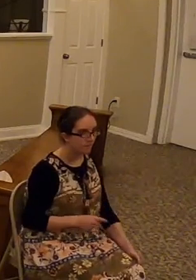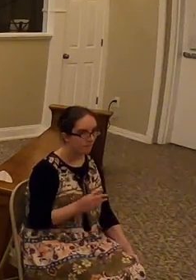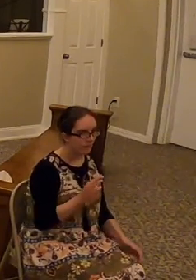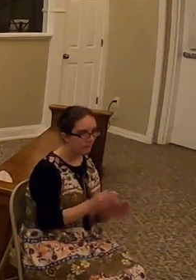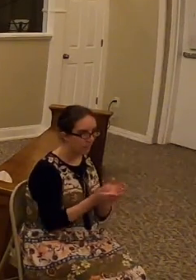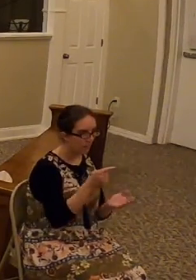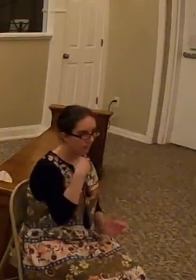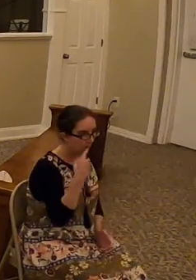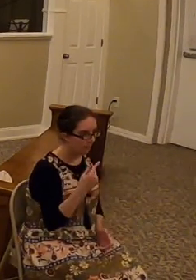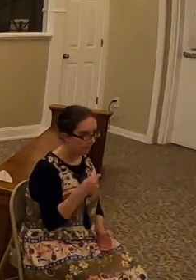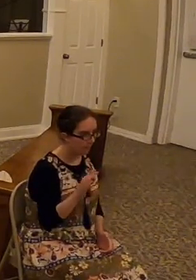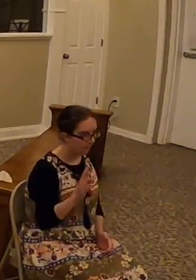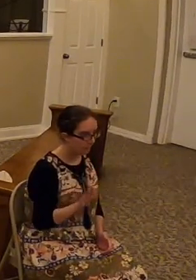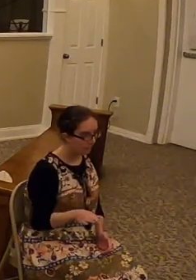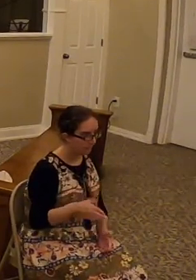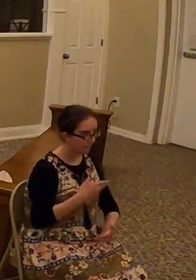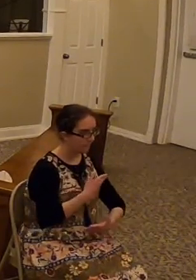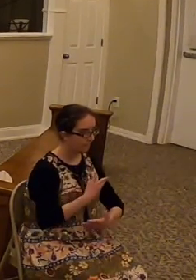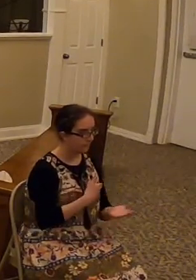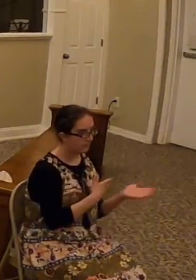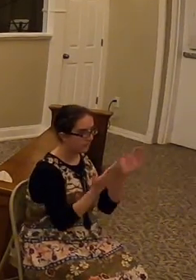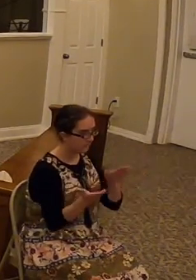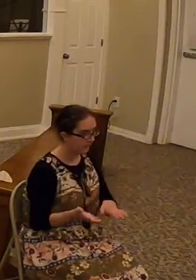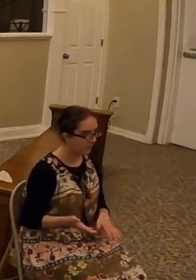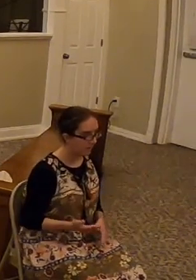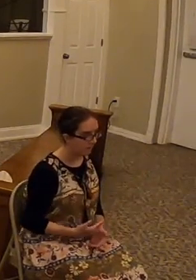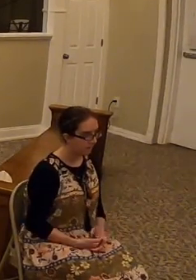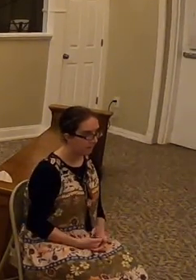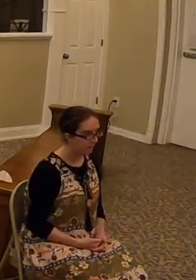The Bible says that the child died. Amen.